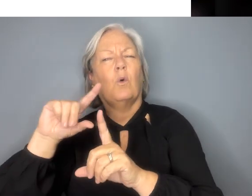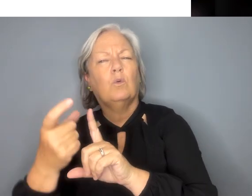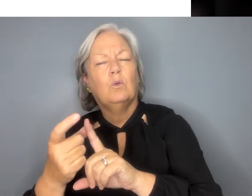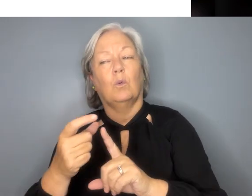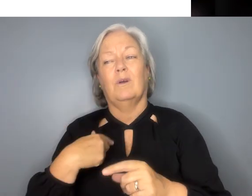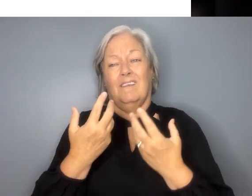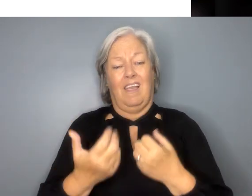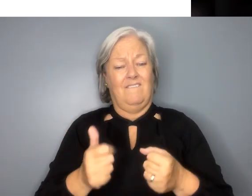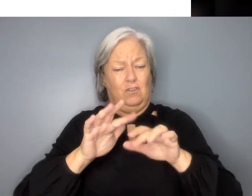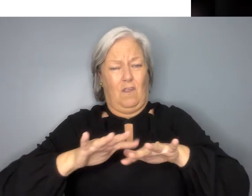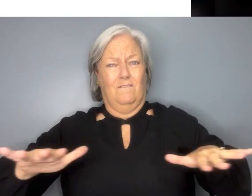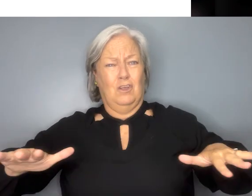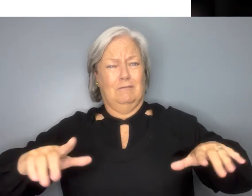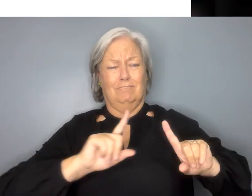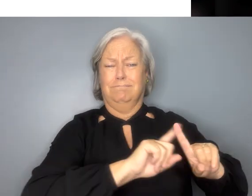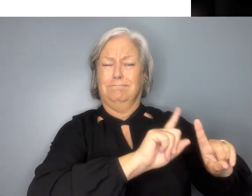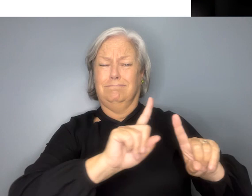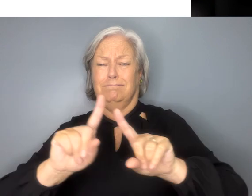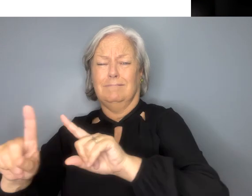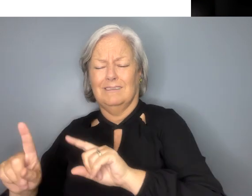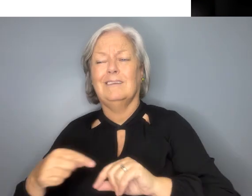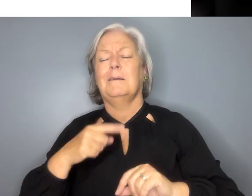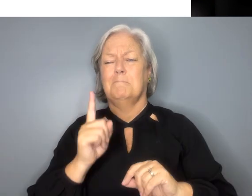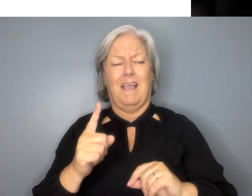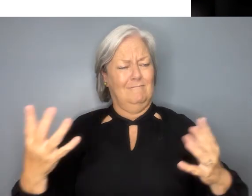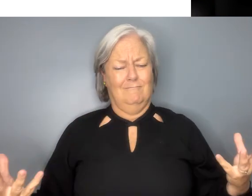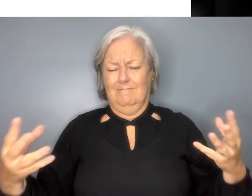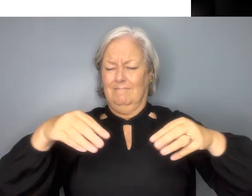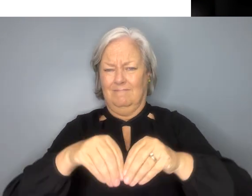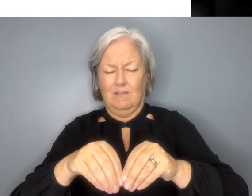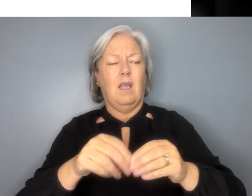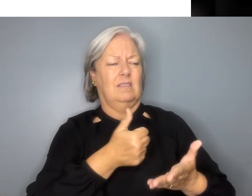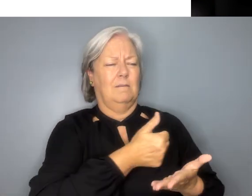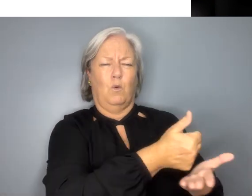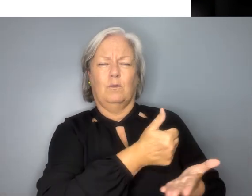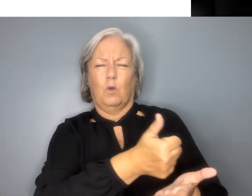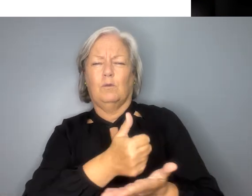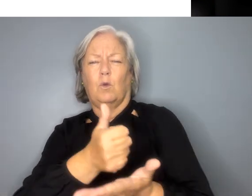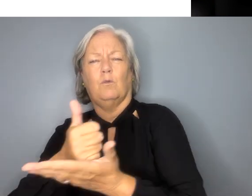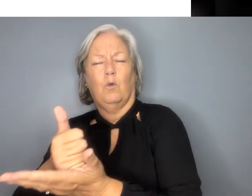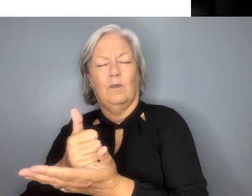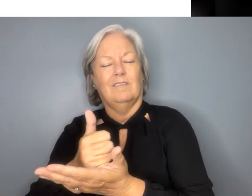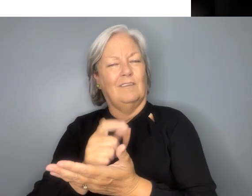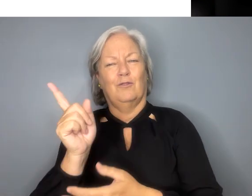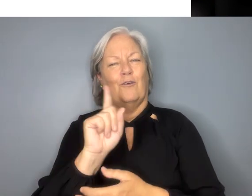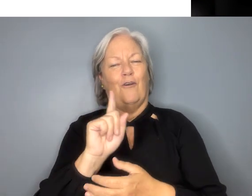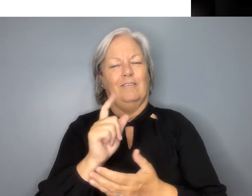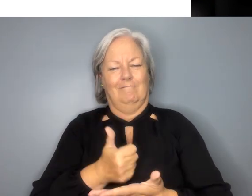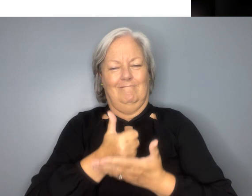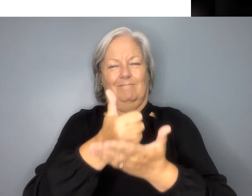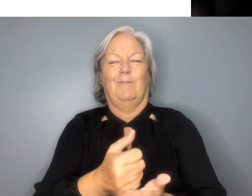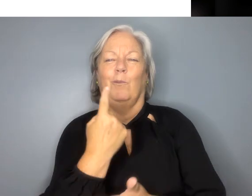diverse community, and we need to capture that to ensure that the supports we need reflects that